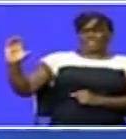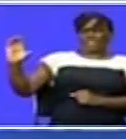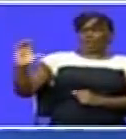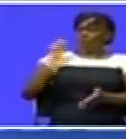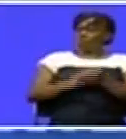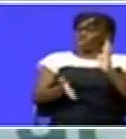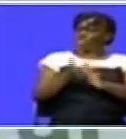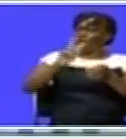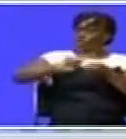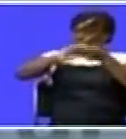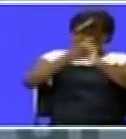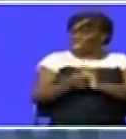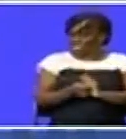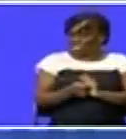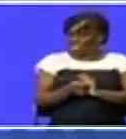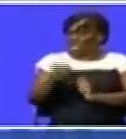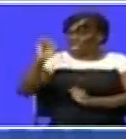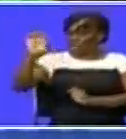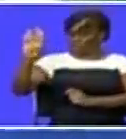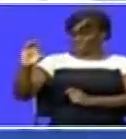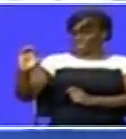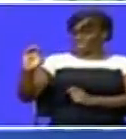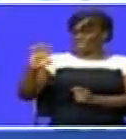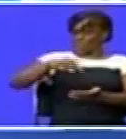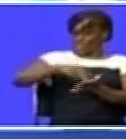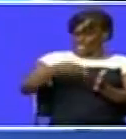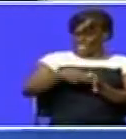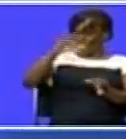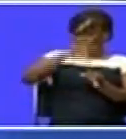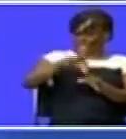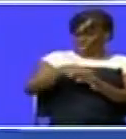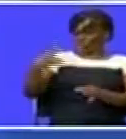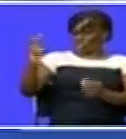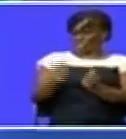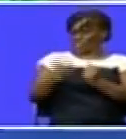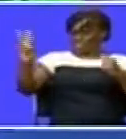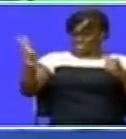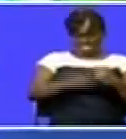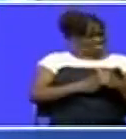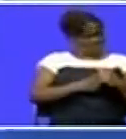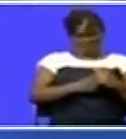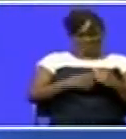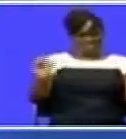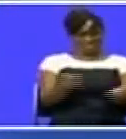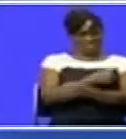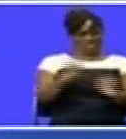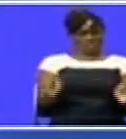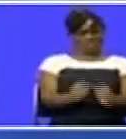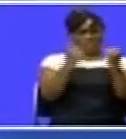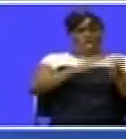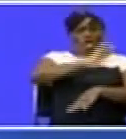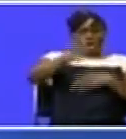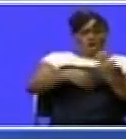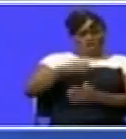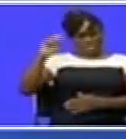Without reforms in IEBC, then the election of 2017 counts for nothing. All Kenyans